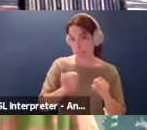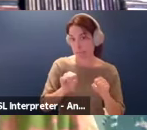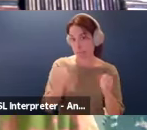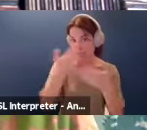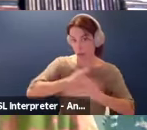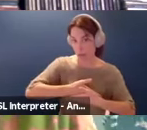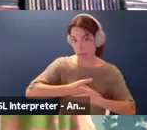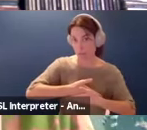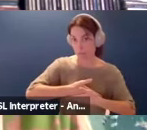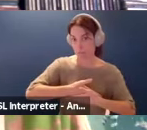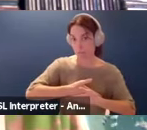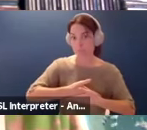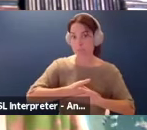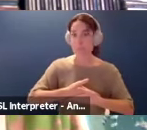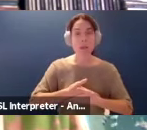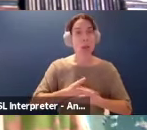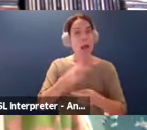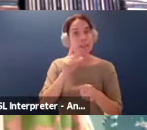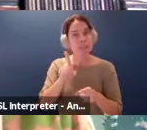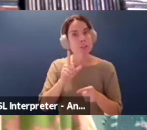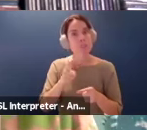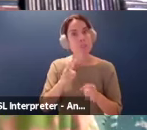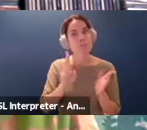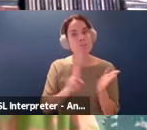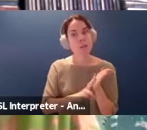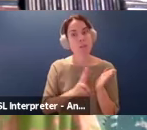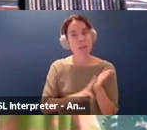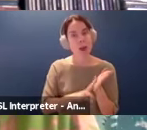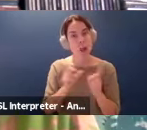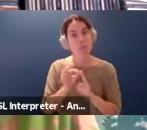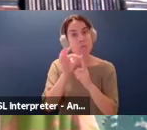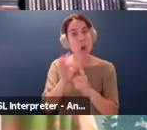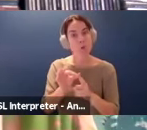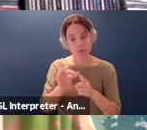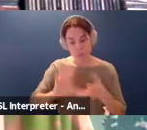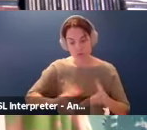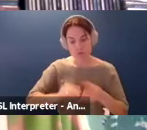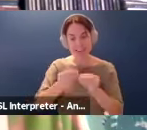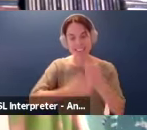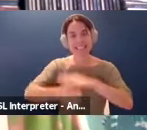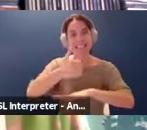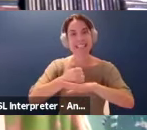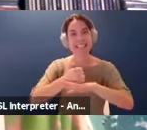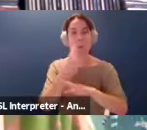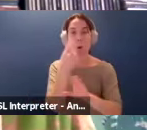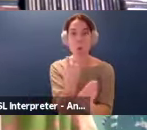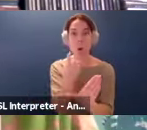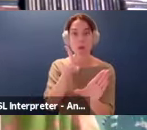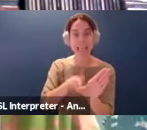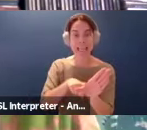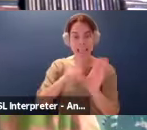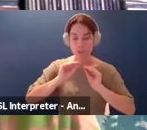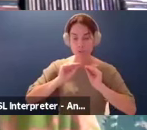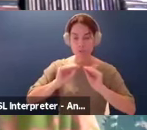putting on a one-year intensive uh ordination training for black and minority ethnic mitras